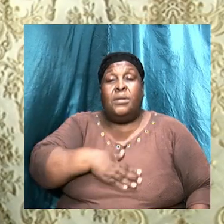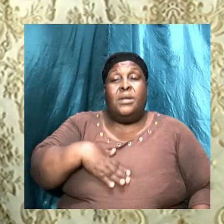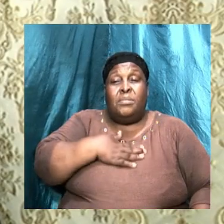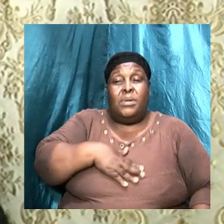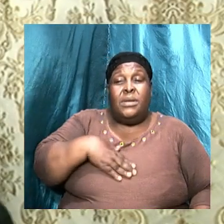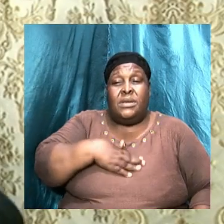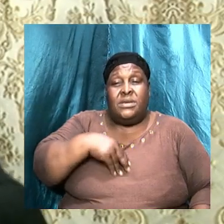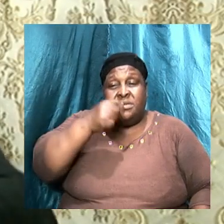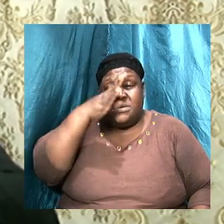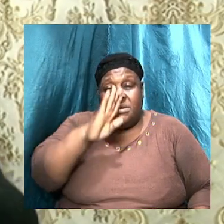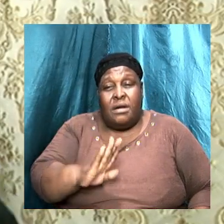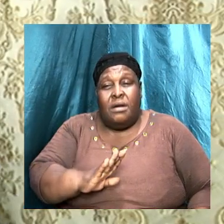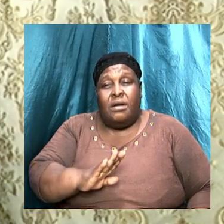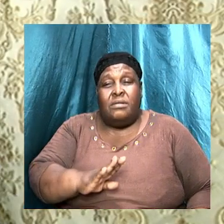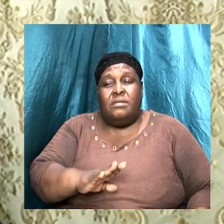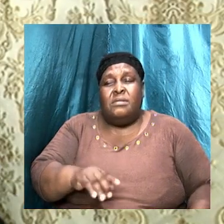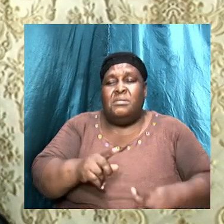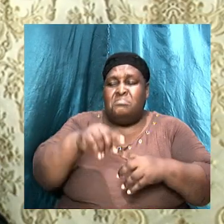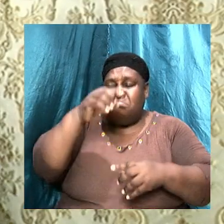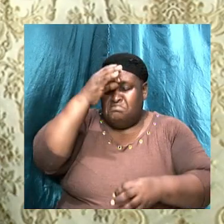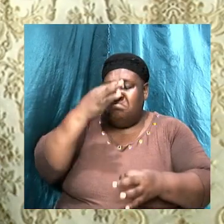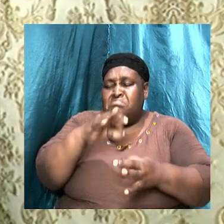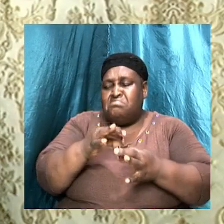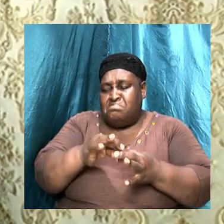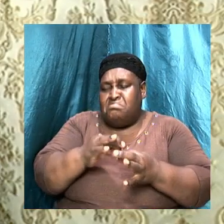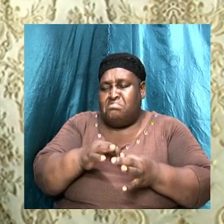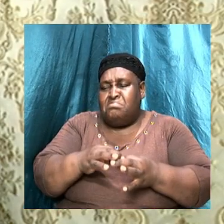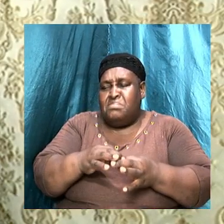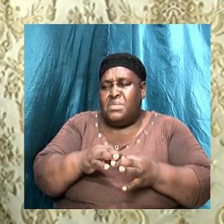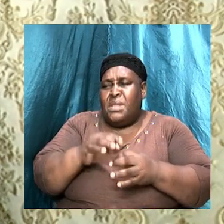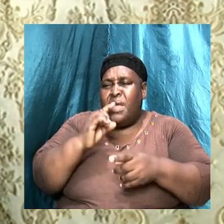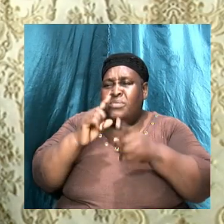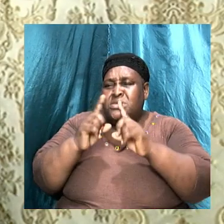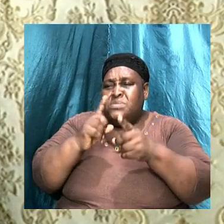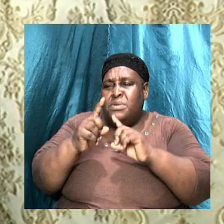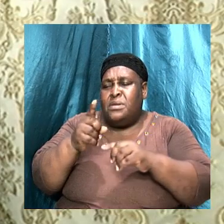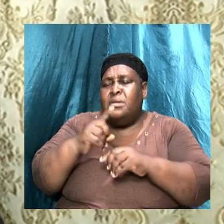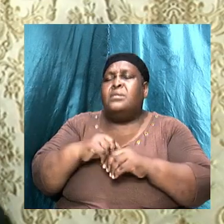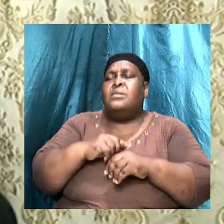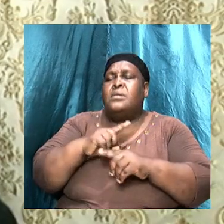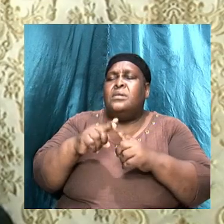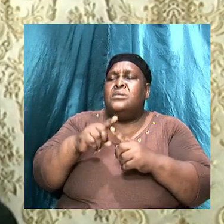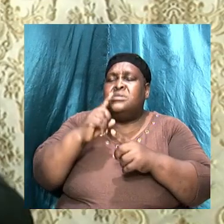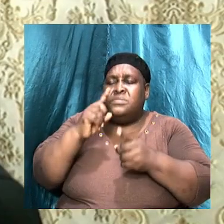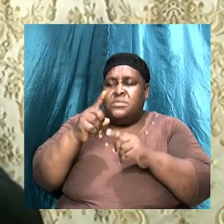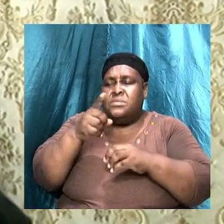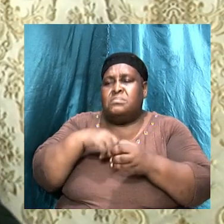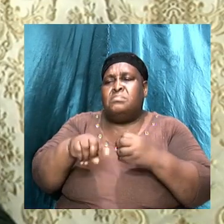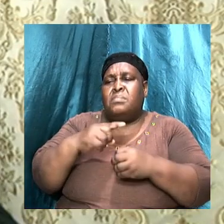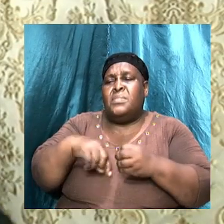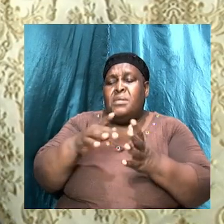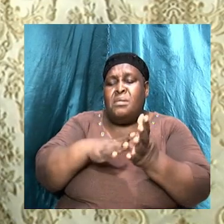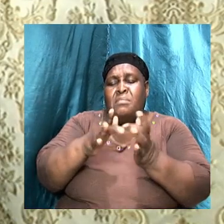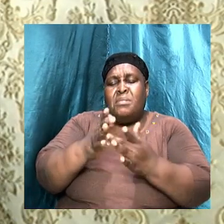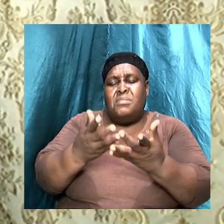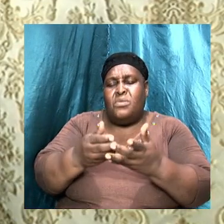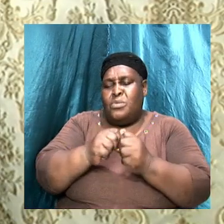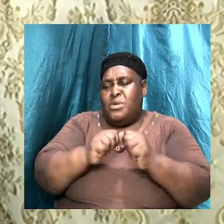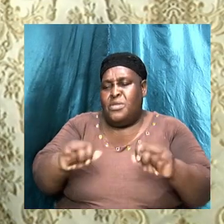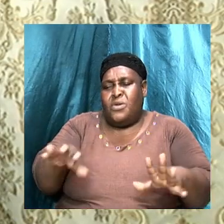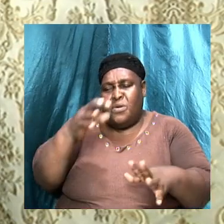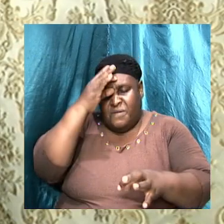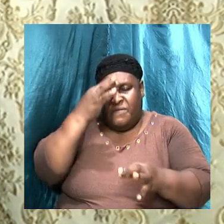remember, it is like faith. And remember, we mentioned when we talk about faith, the Bible says without faith, it is